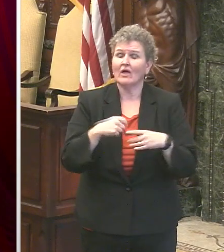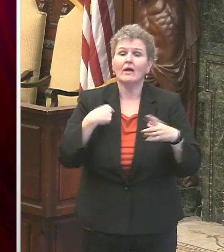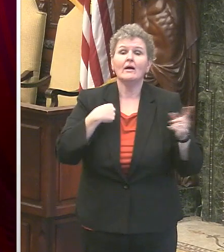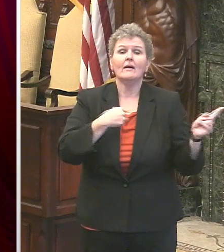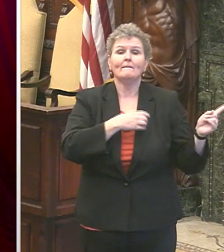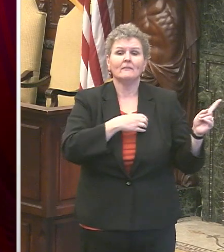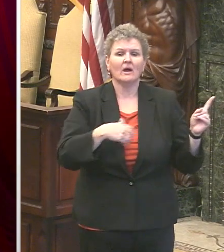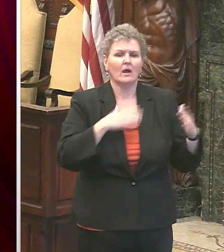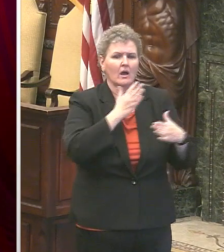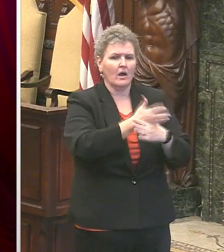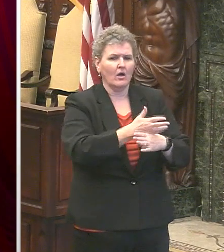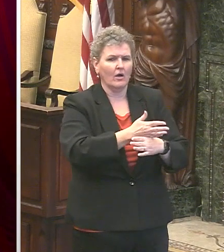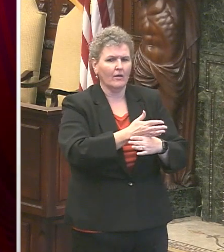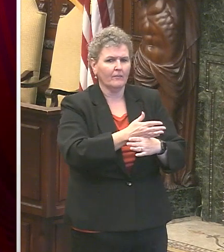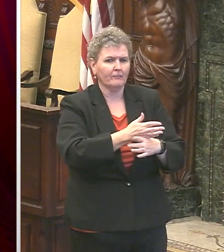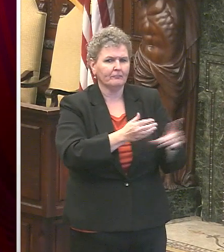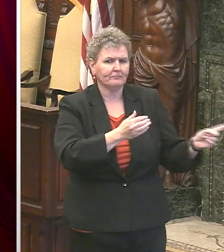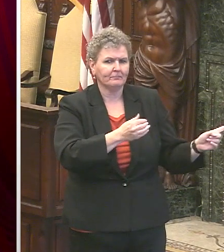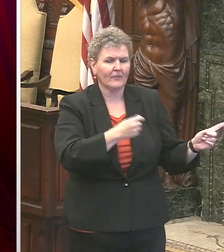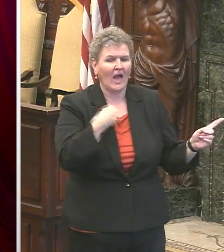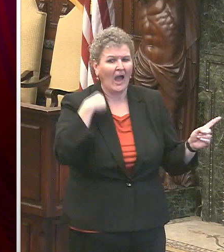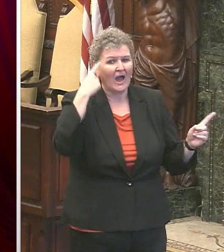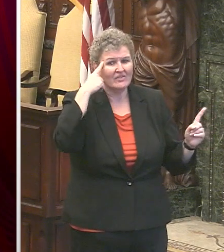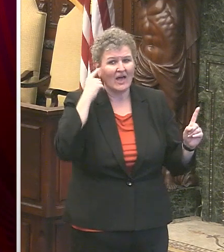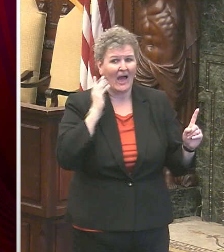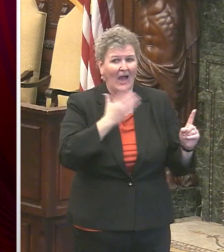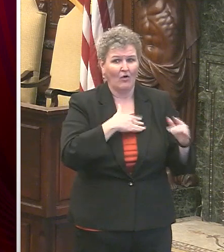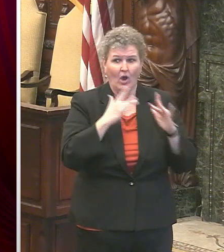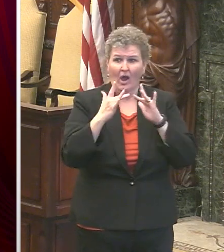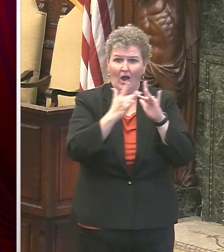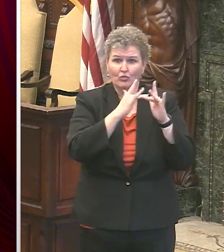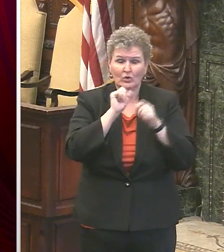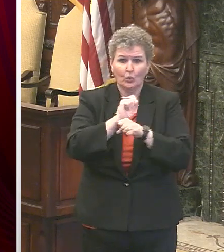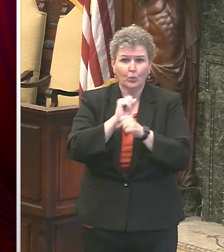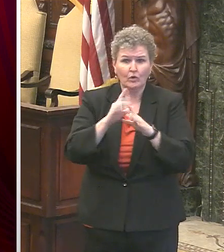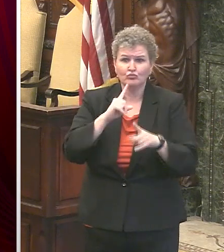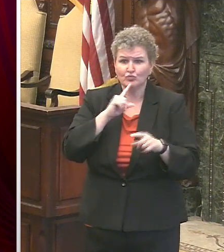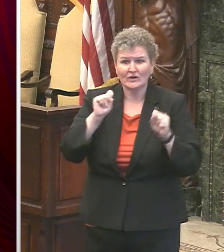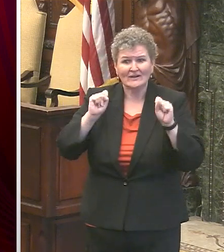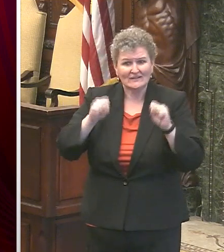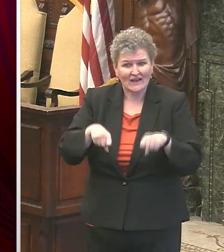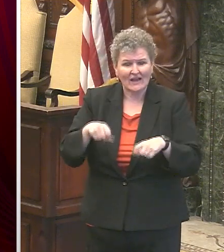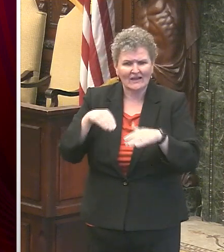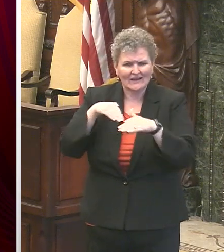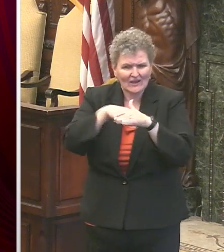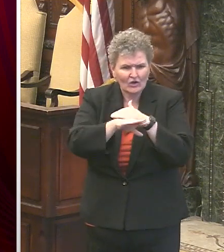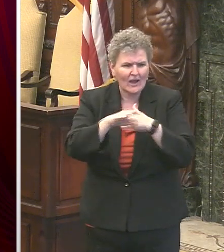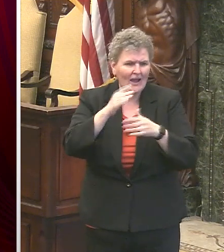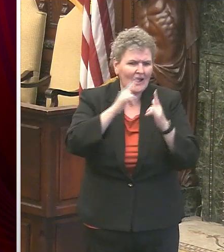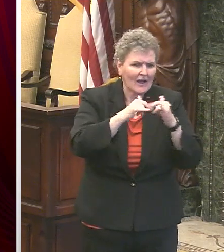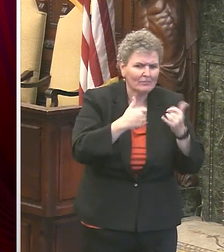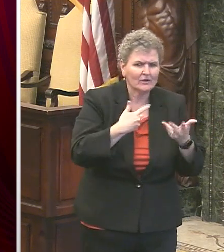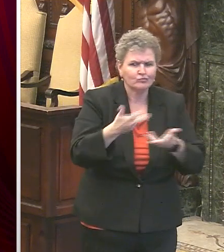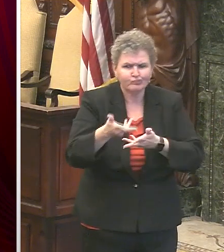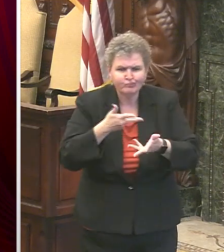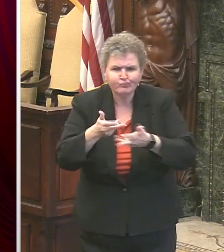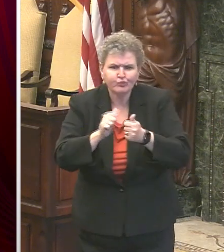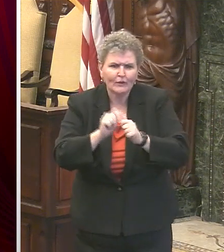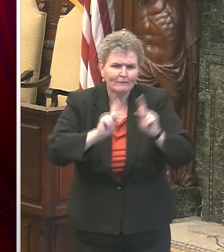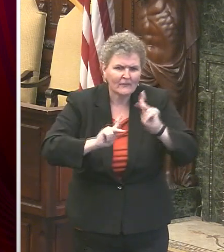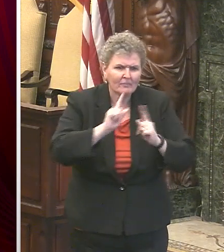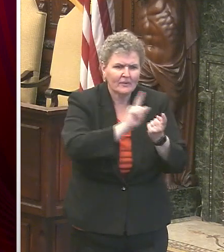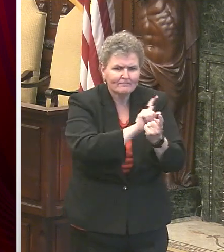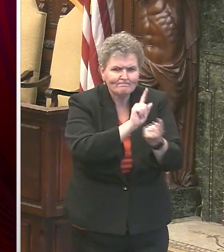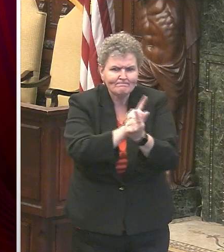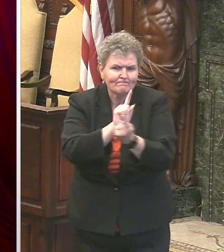think our outreach workers are able to get into the camp to assess people and to offer help without